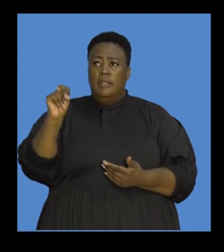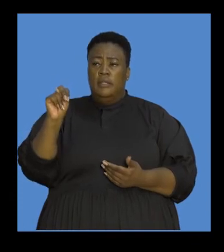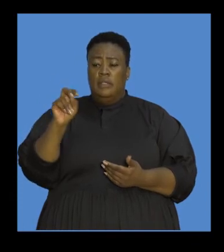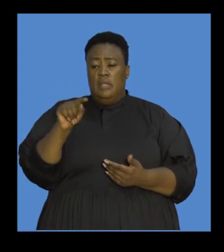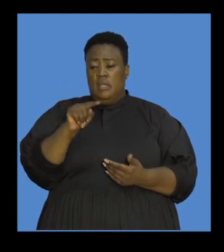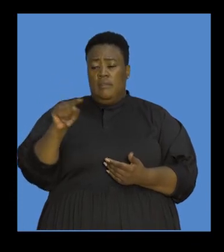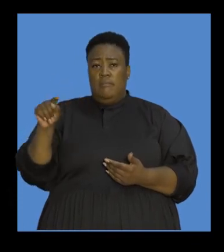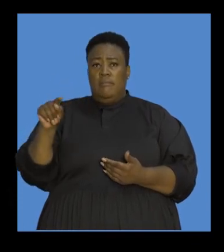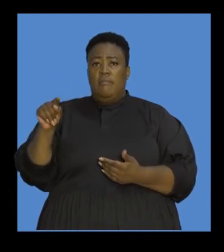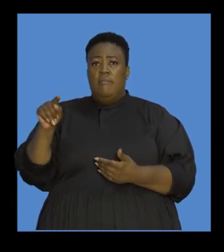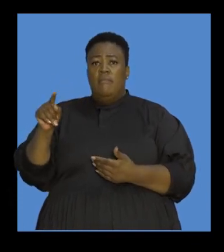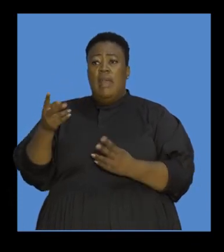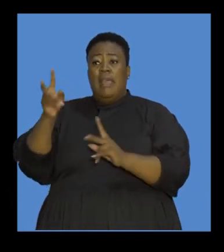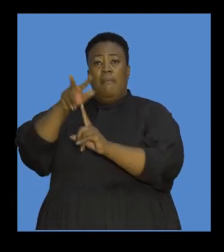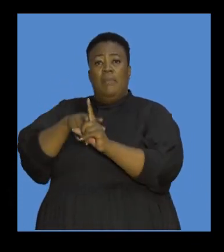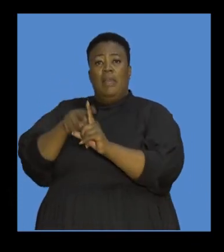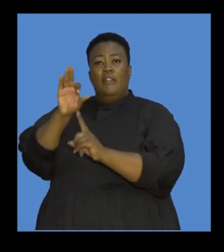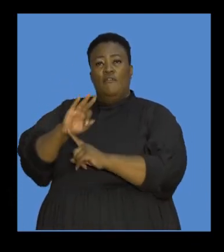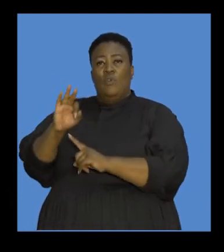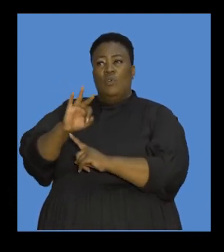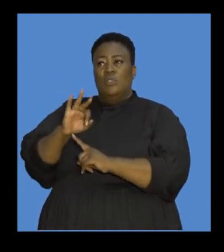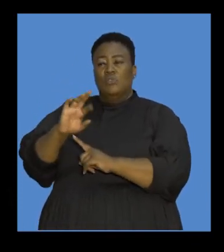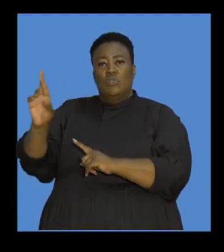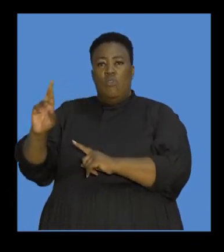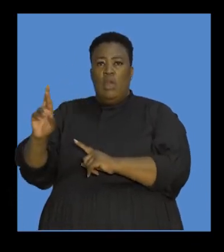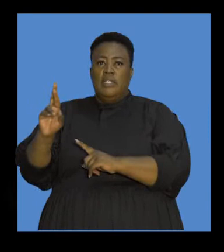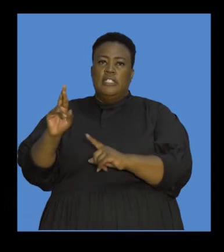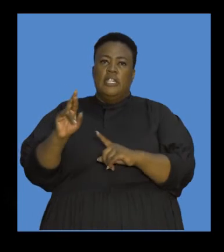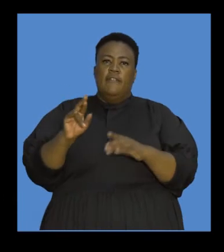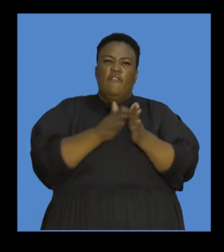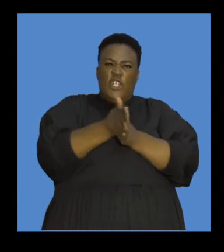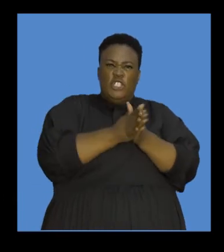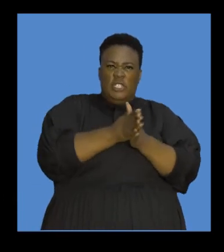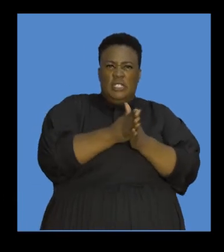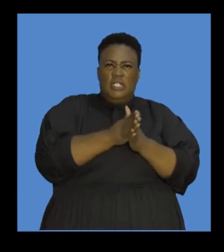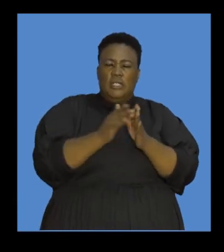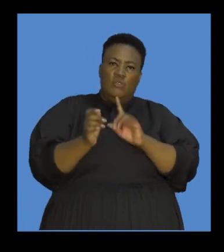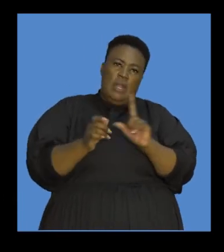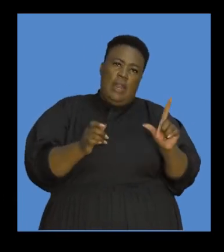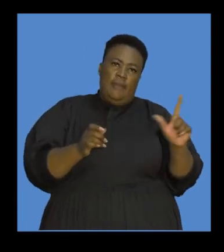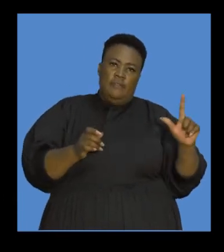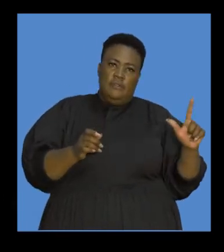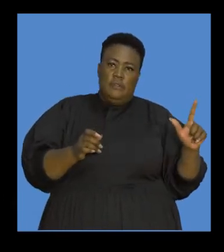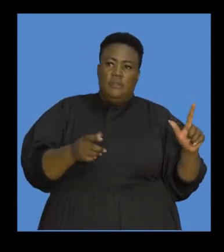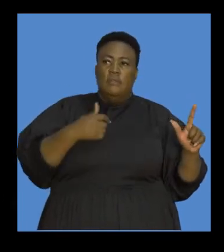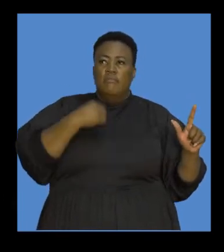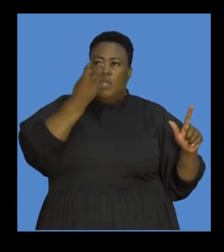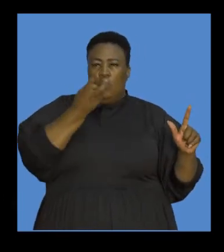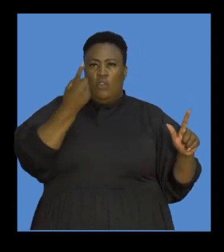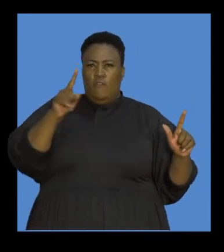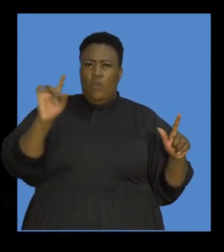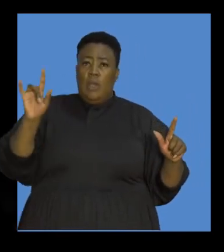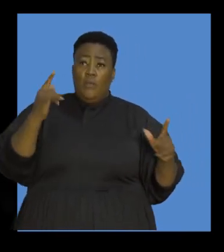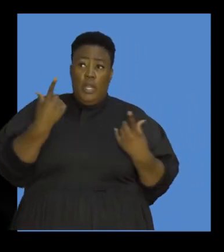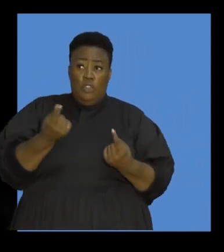Now my applied force goes to the right and friction goes to the left. What am I looking